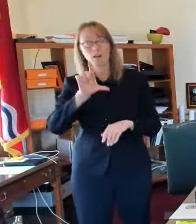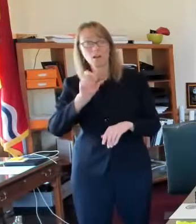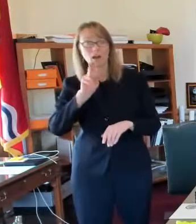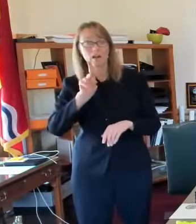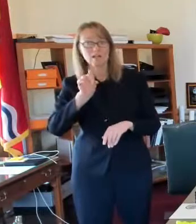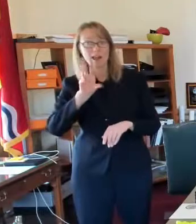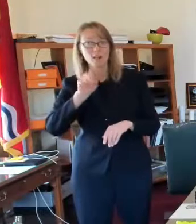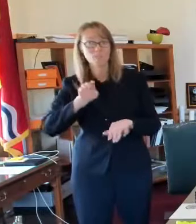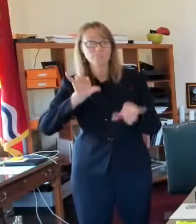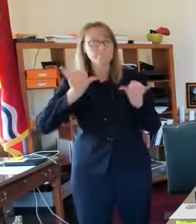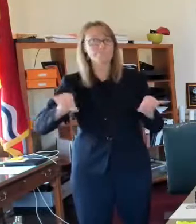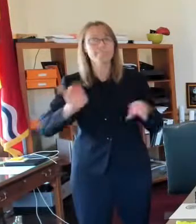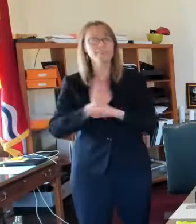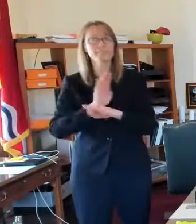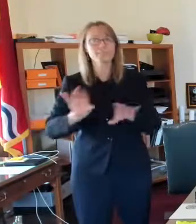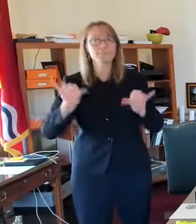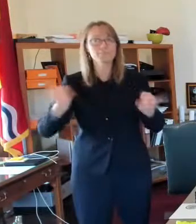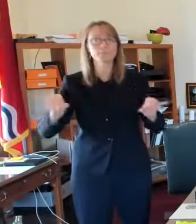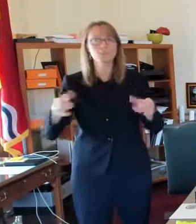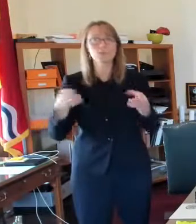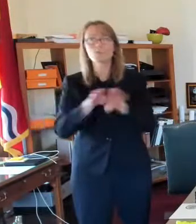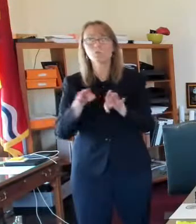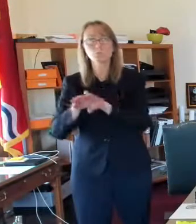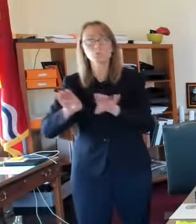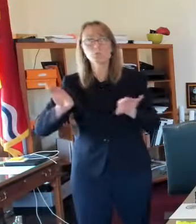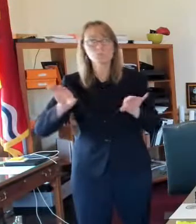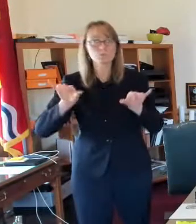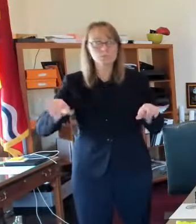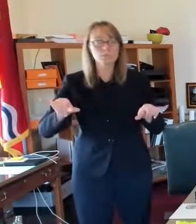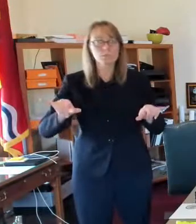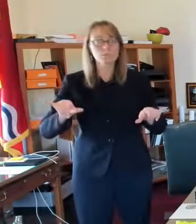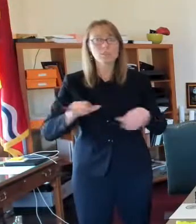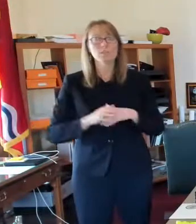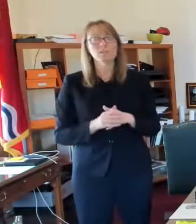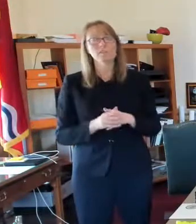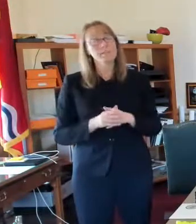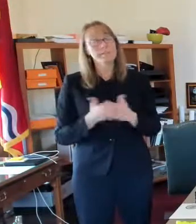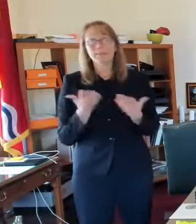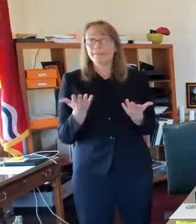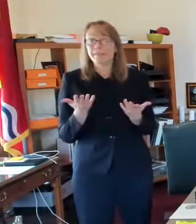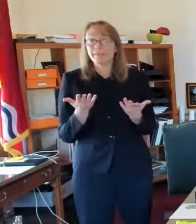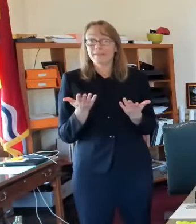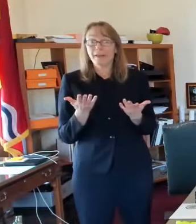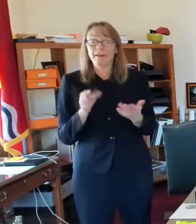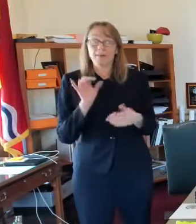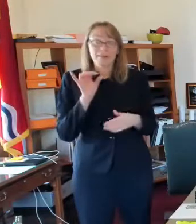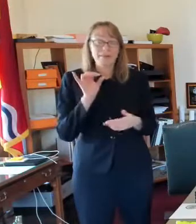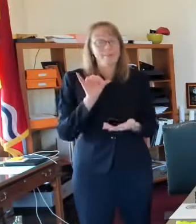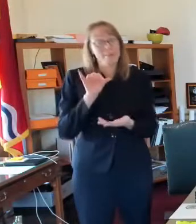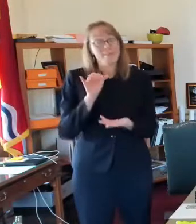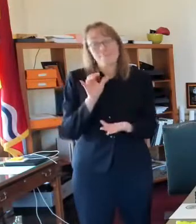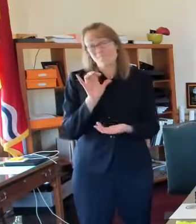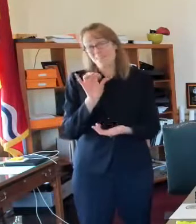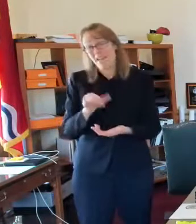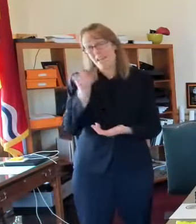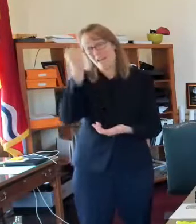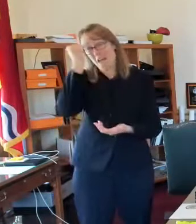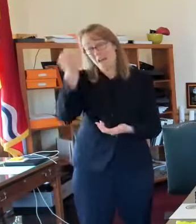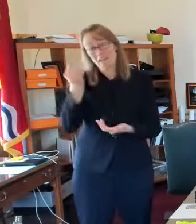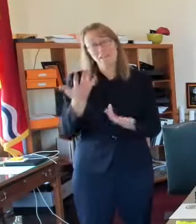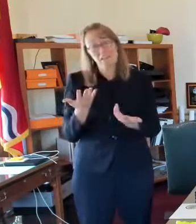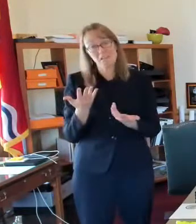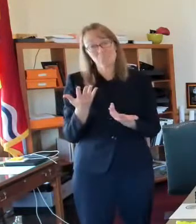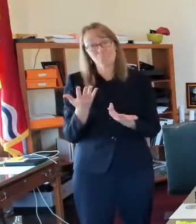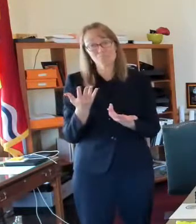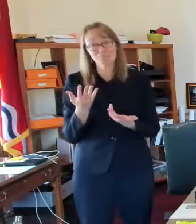we want to do. And that's why we're talking to the Pandemic Task Force. I believe Dr. Garza was on TV